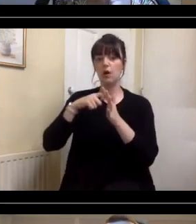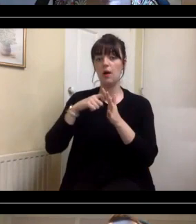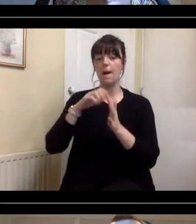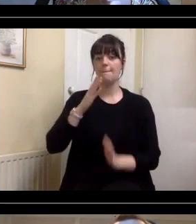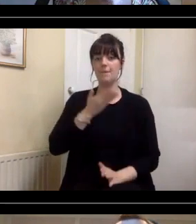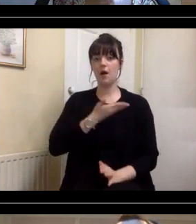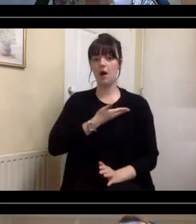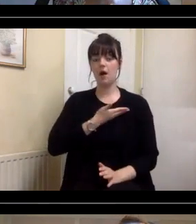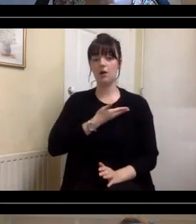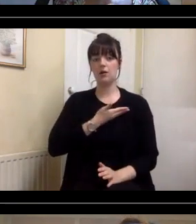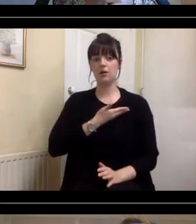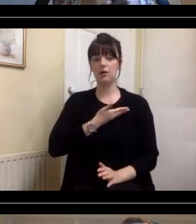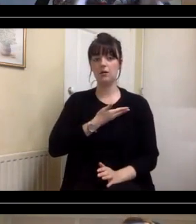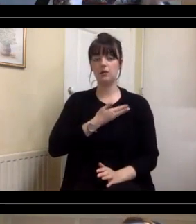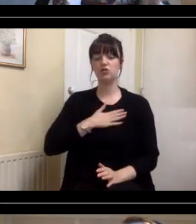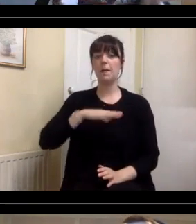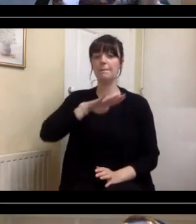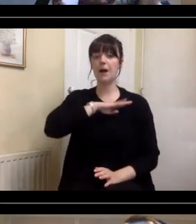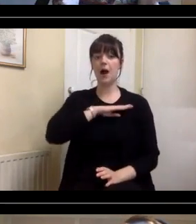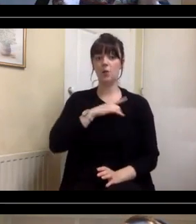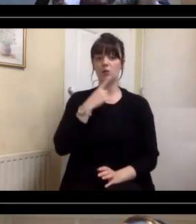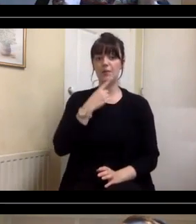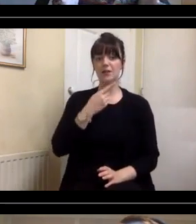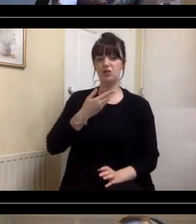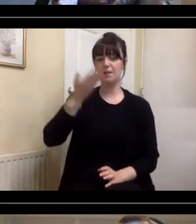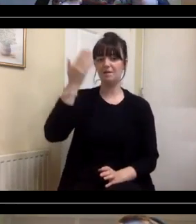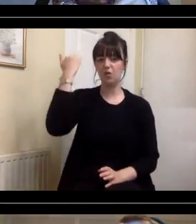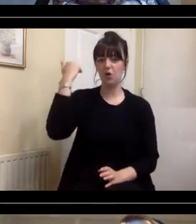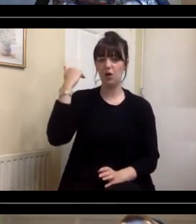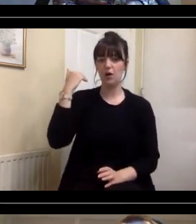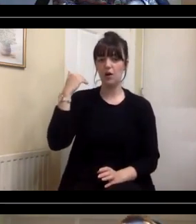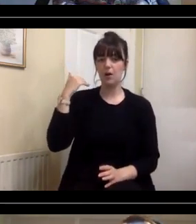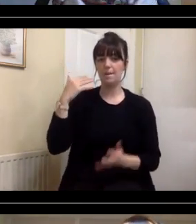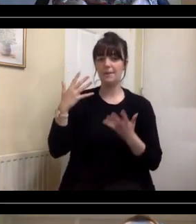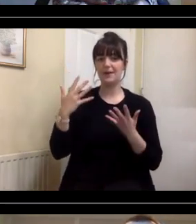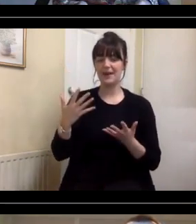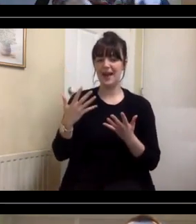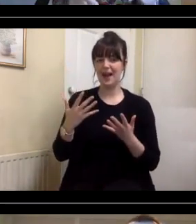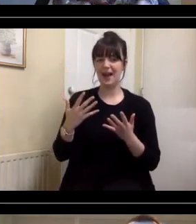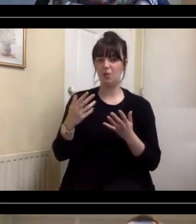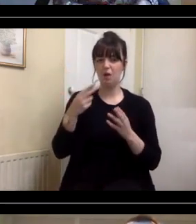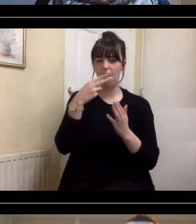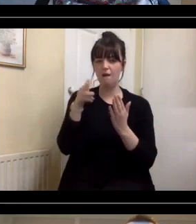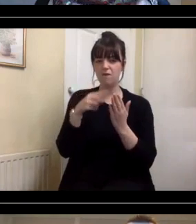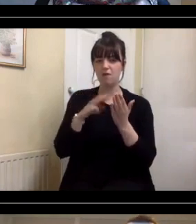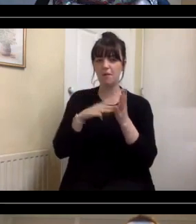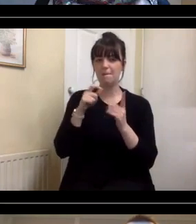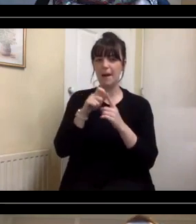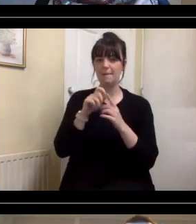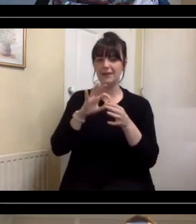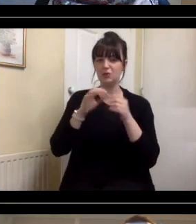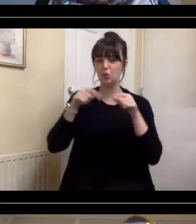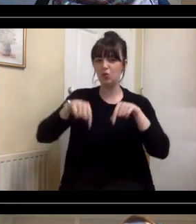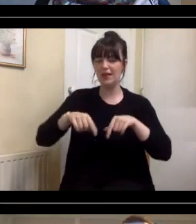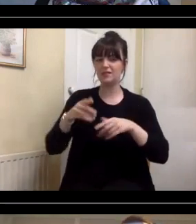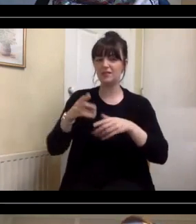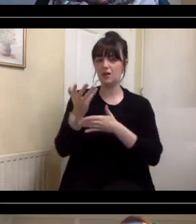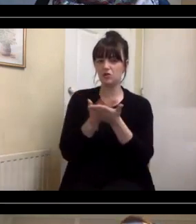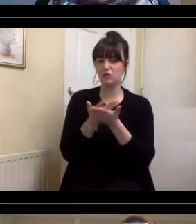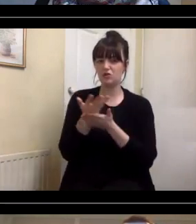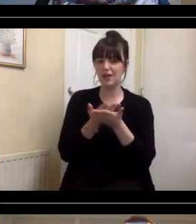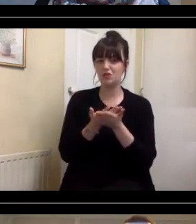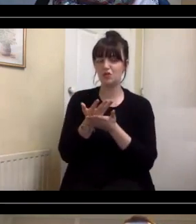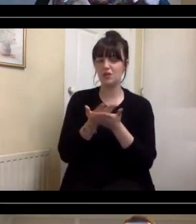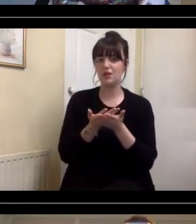last consultation, but the words appear to have disappeared from the maps associated with this design refinement consultation. Given